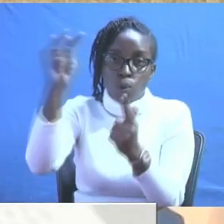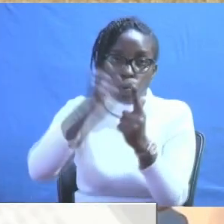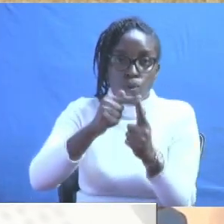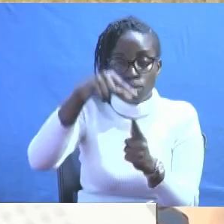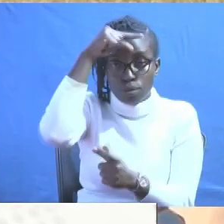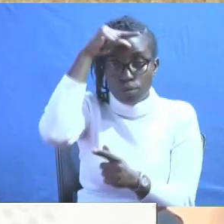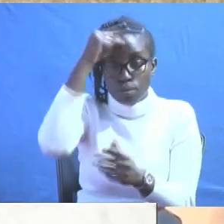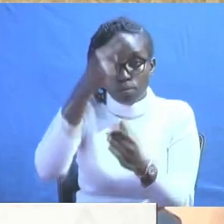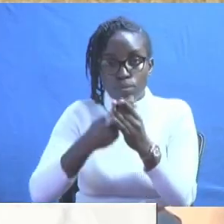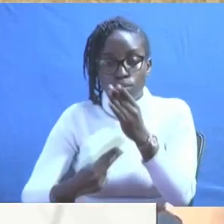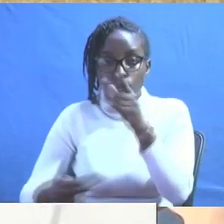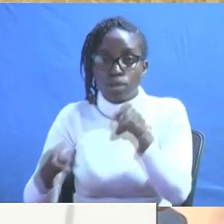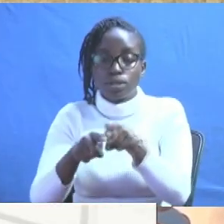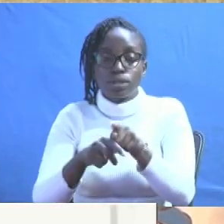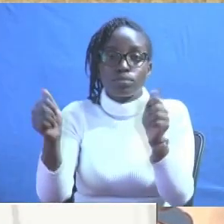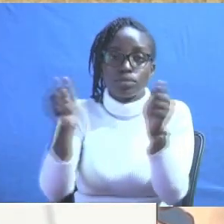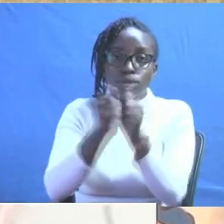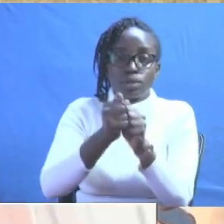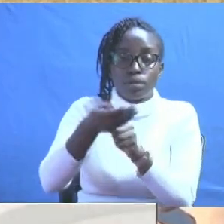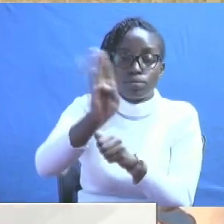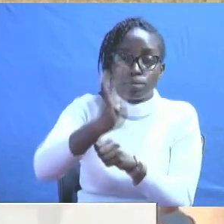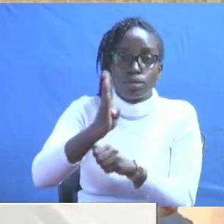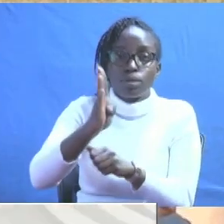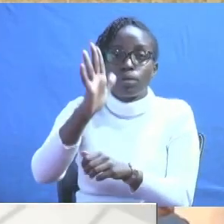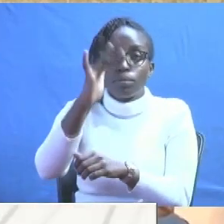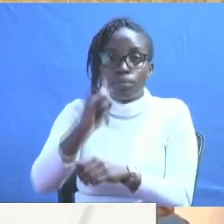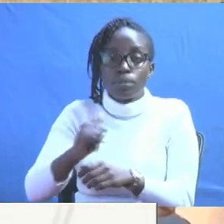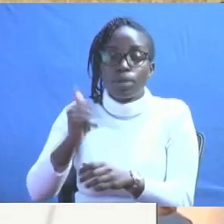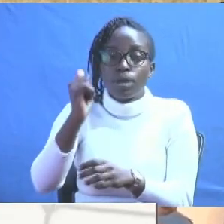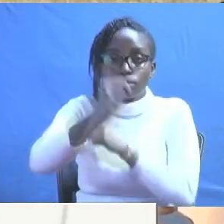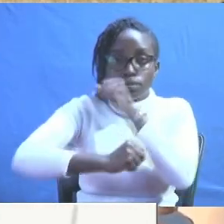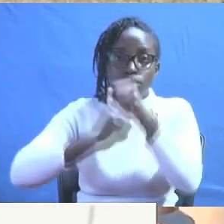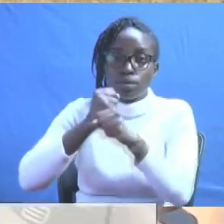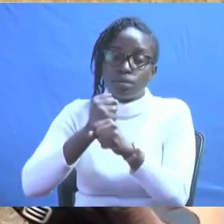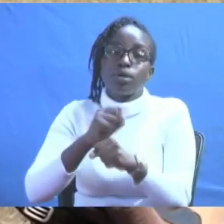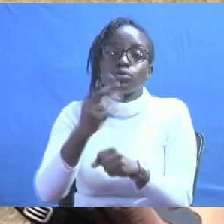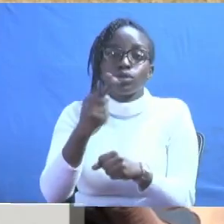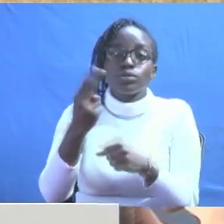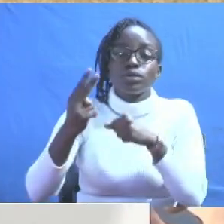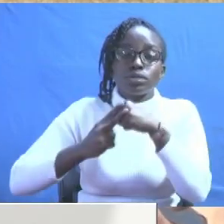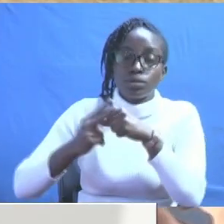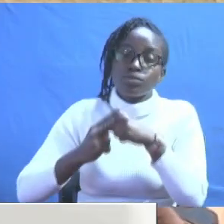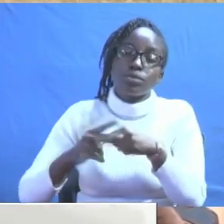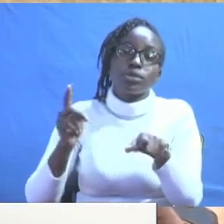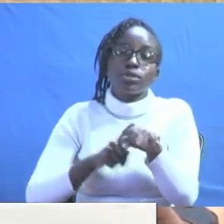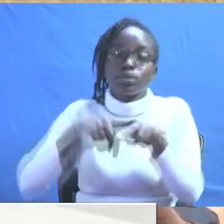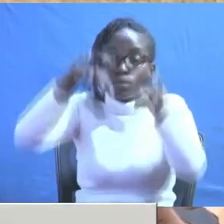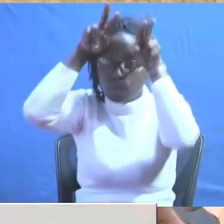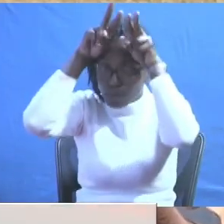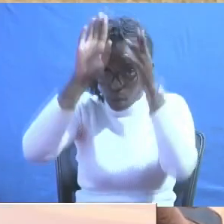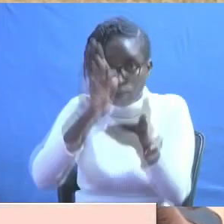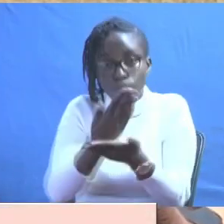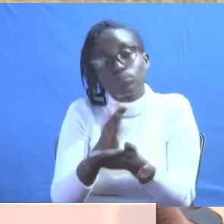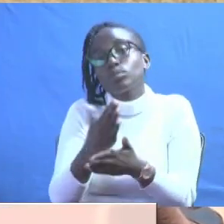volumes to 10 billion by the year 2027. And dairy goat is part of the milk that will